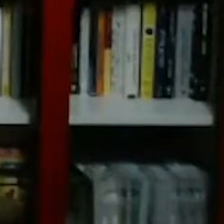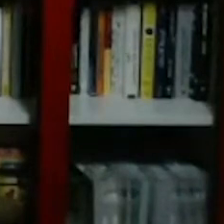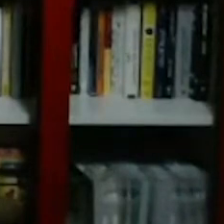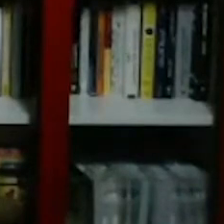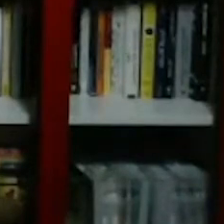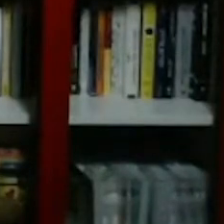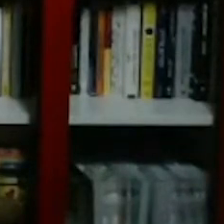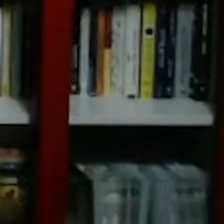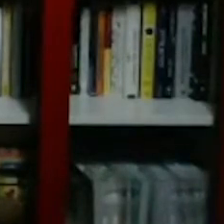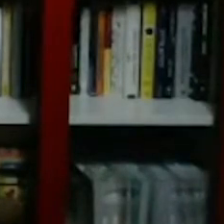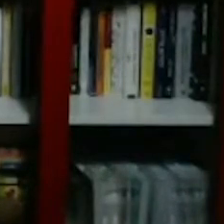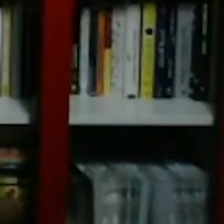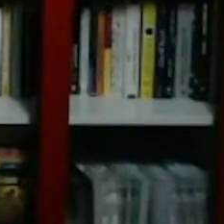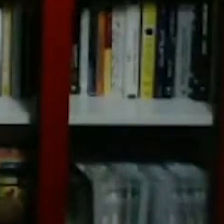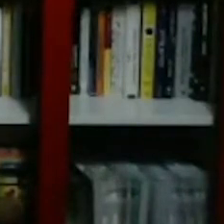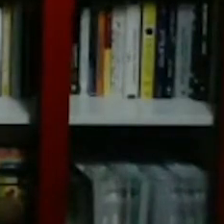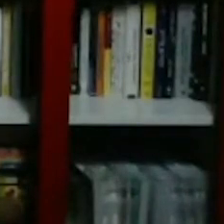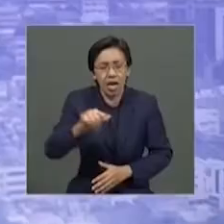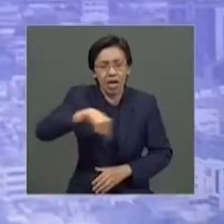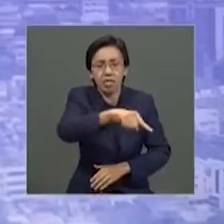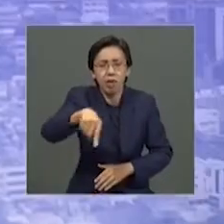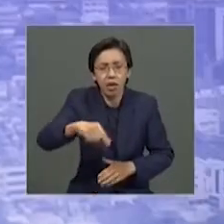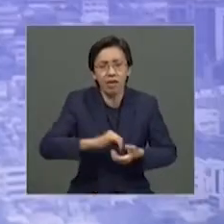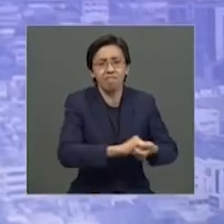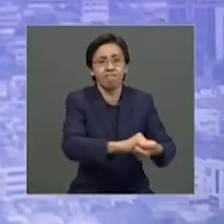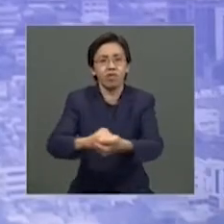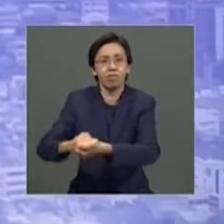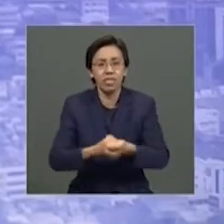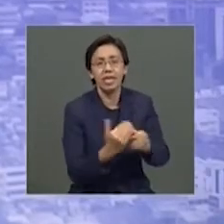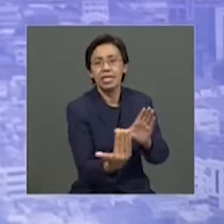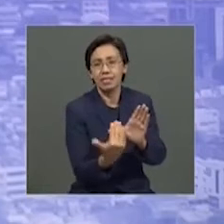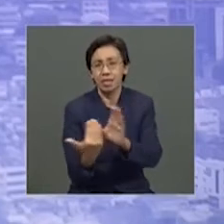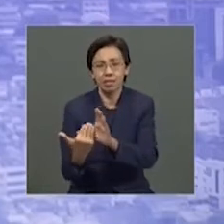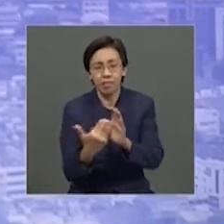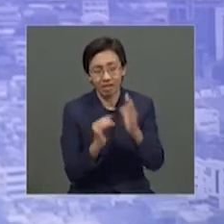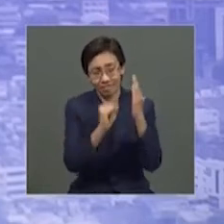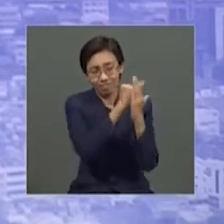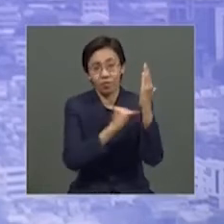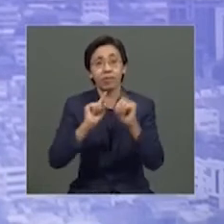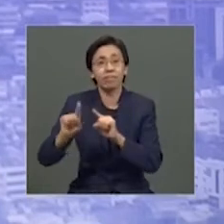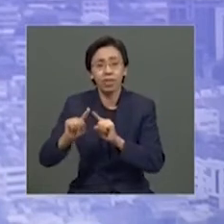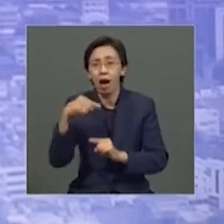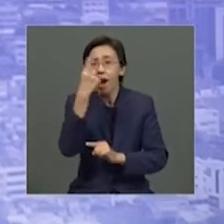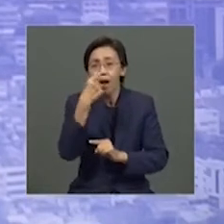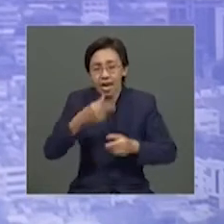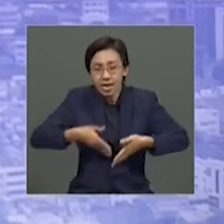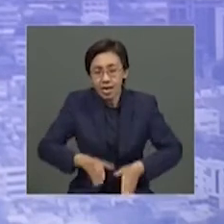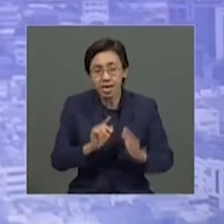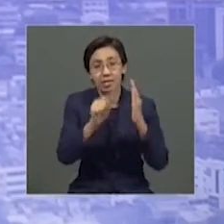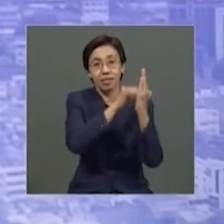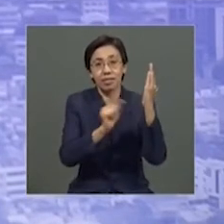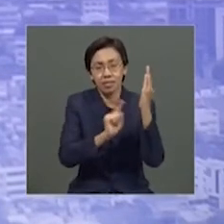his attention and intention on that Friday supposed to be communicating, talking to